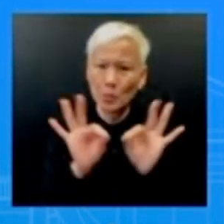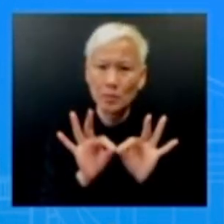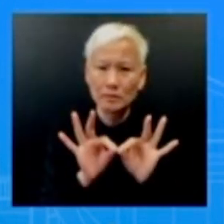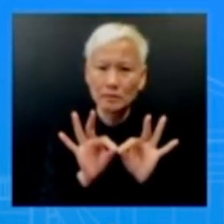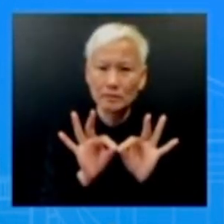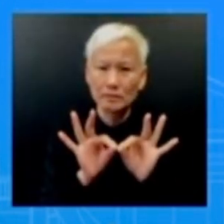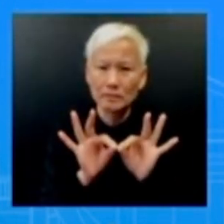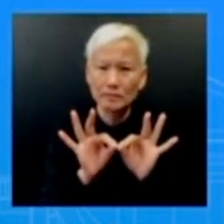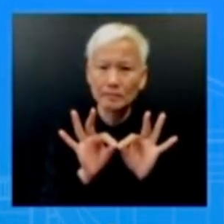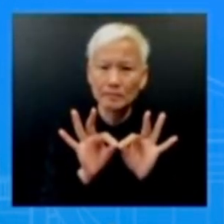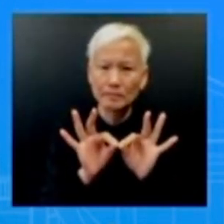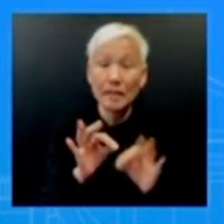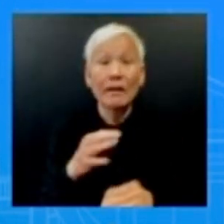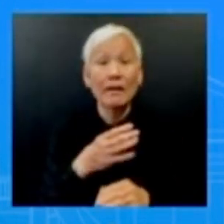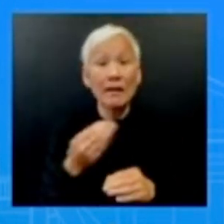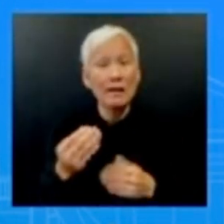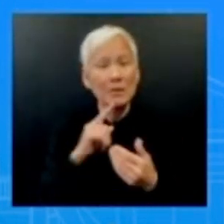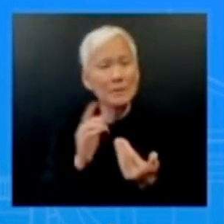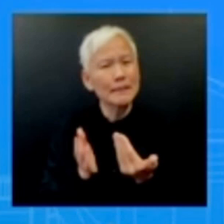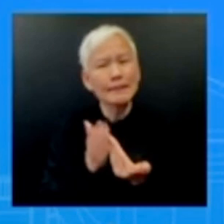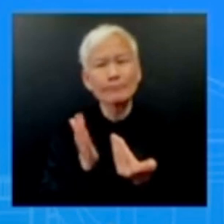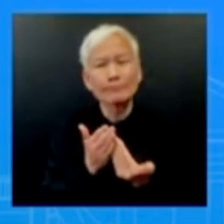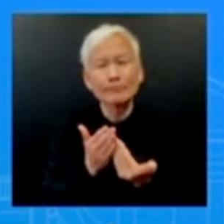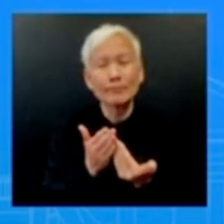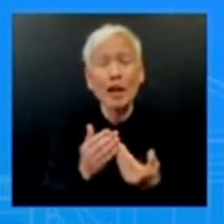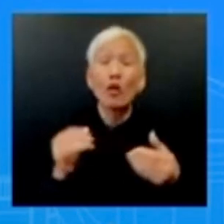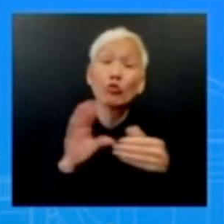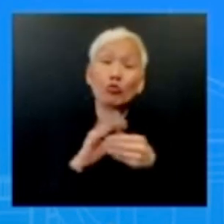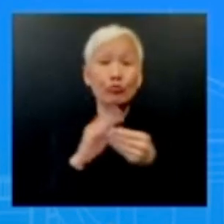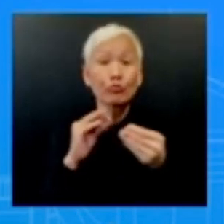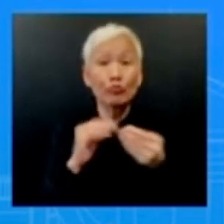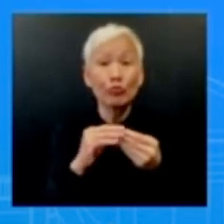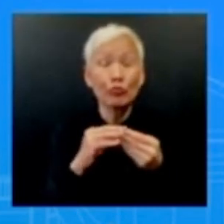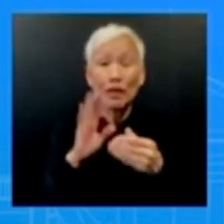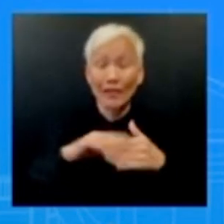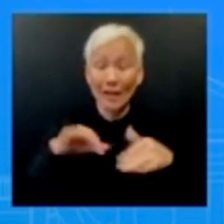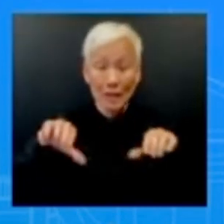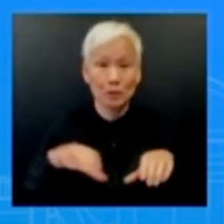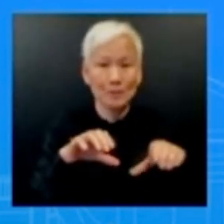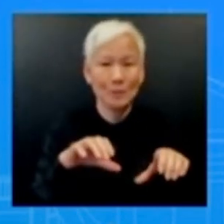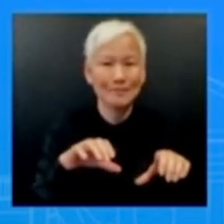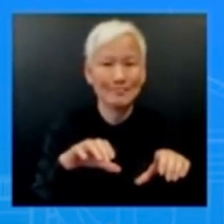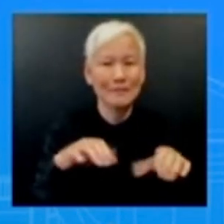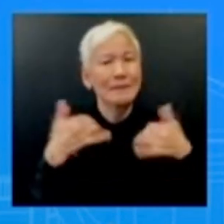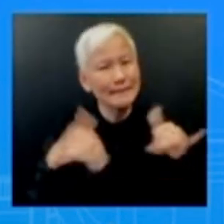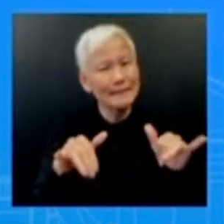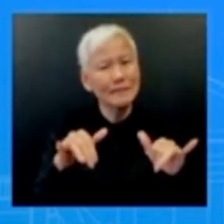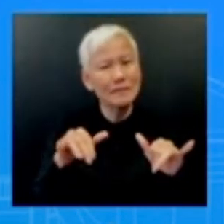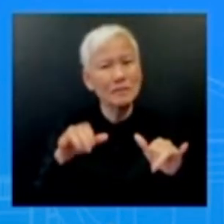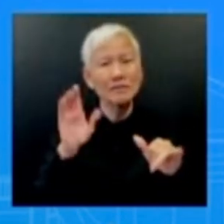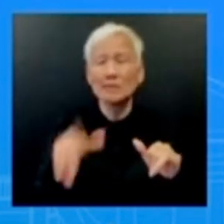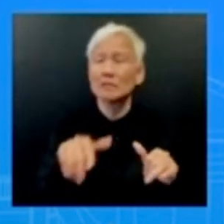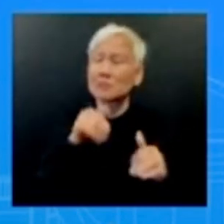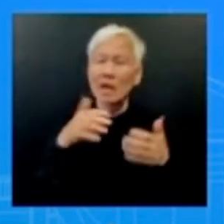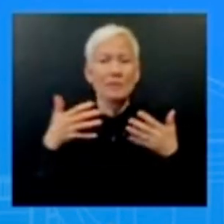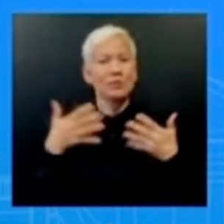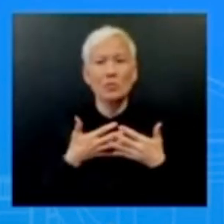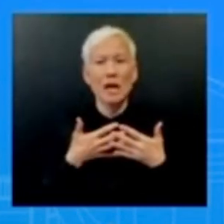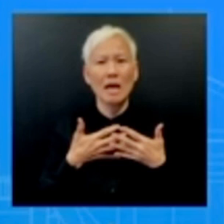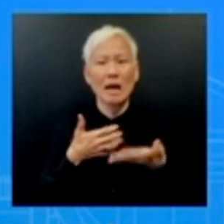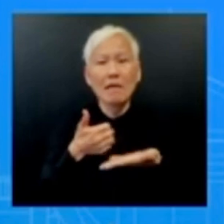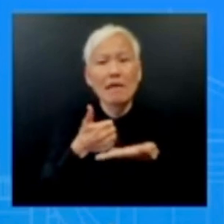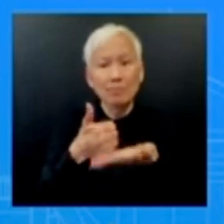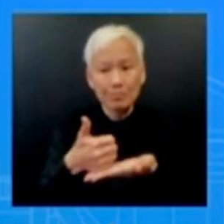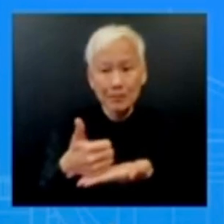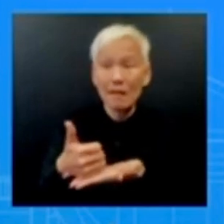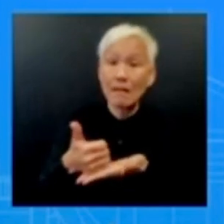While it's easier said than done, we also have to know that we shouldn't be afraid to ask for help ourselves. And that does take a lot, especially when it's something that has such